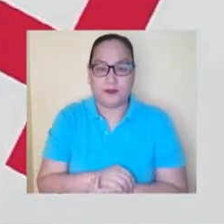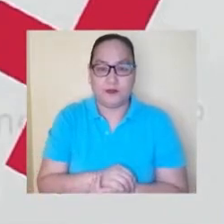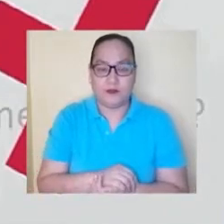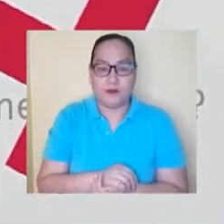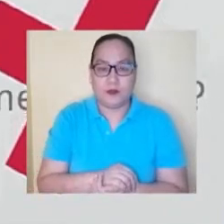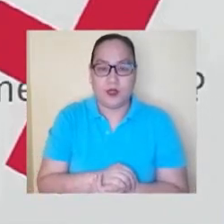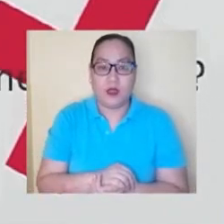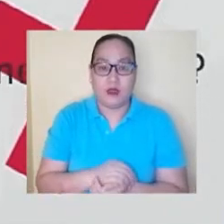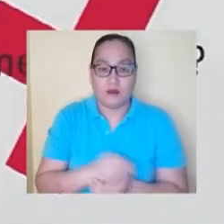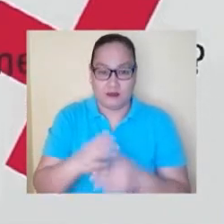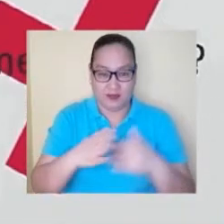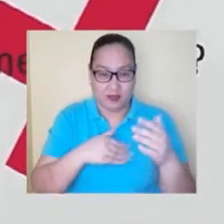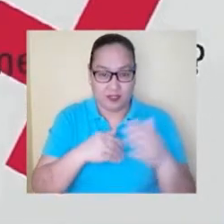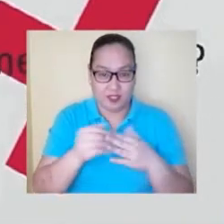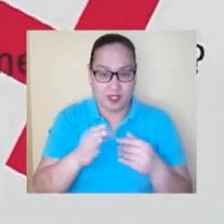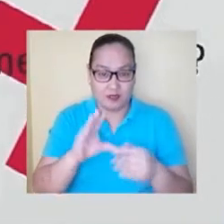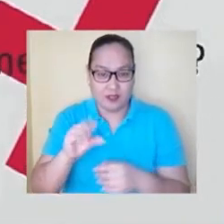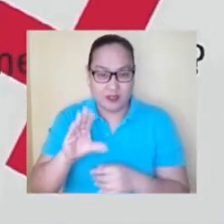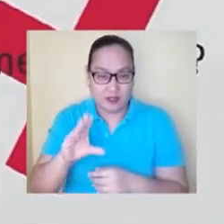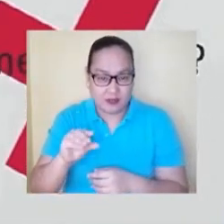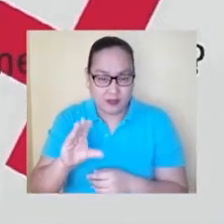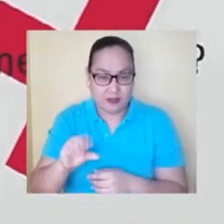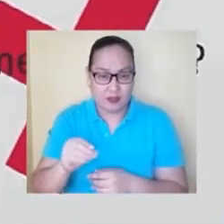his or her abdomen tender?